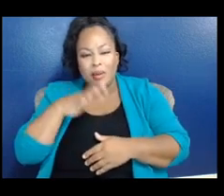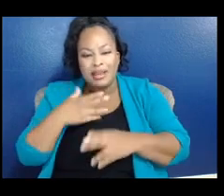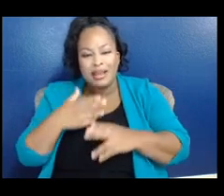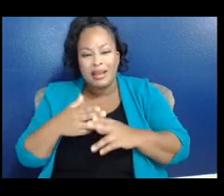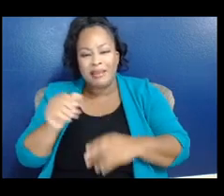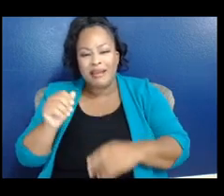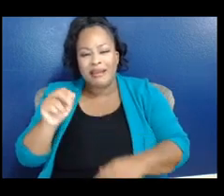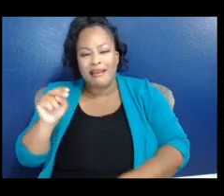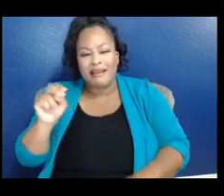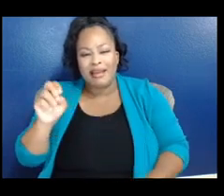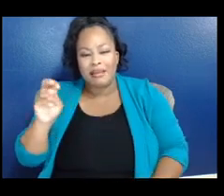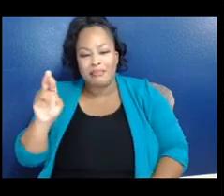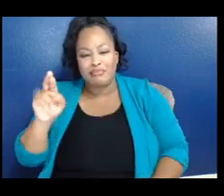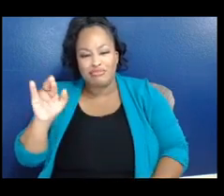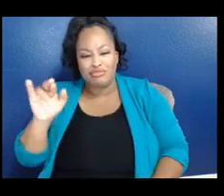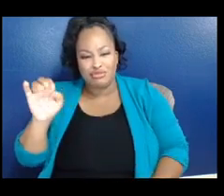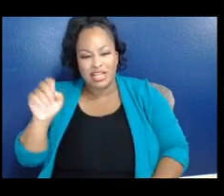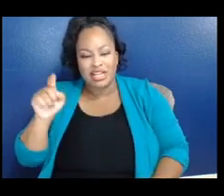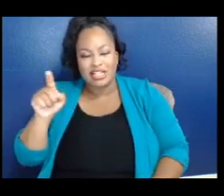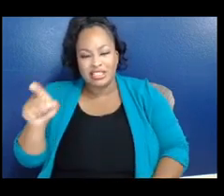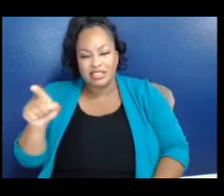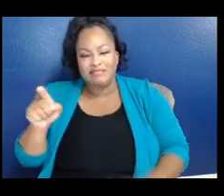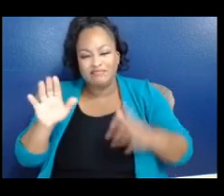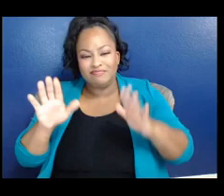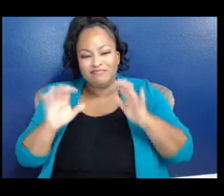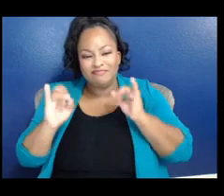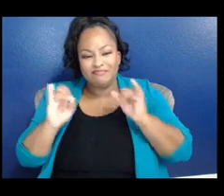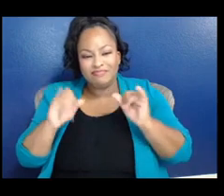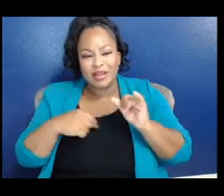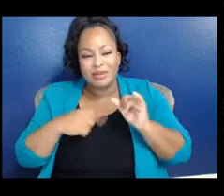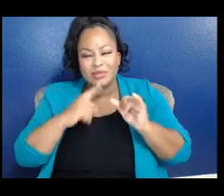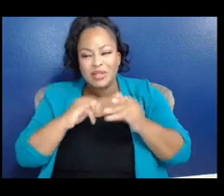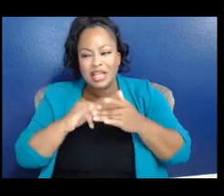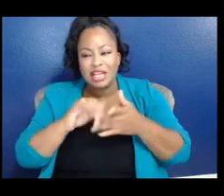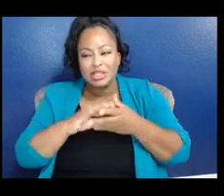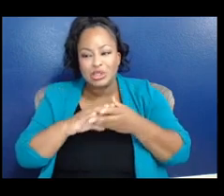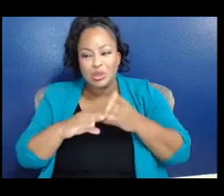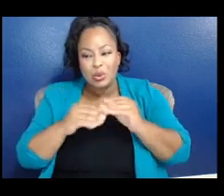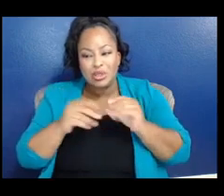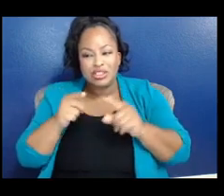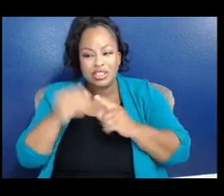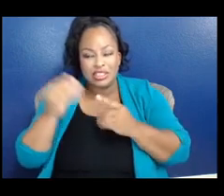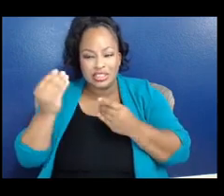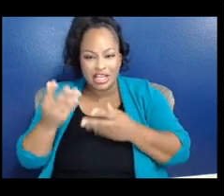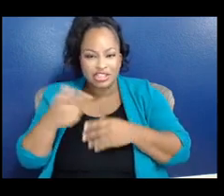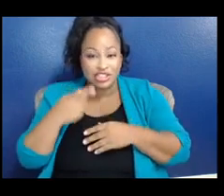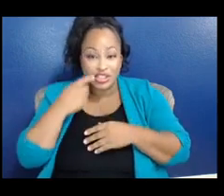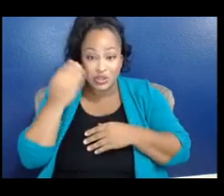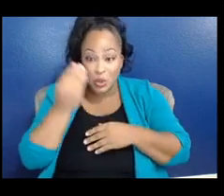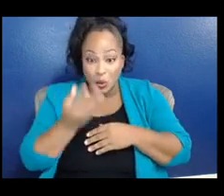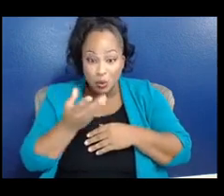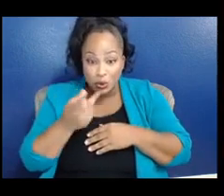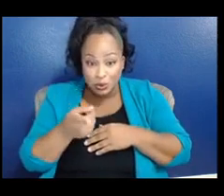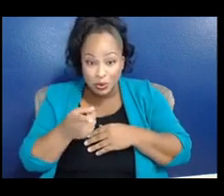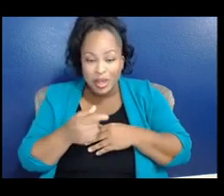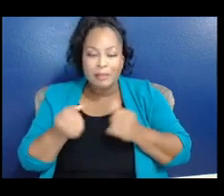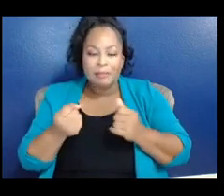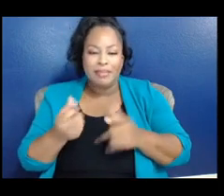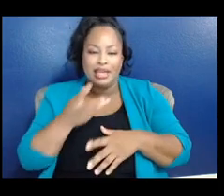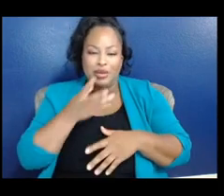delightful interview, and I'm sure that the story that she tells and that she has just told you, many women can relate to